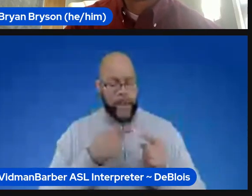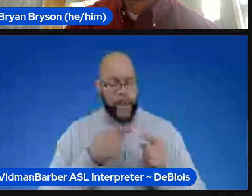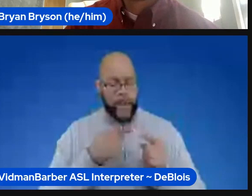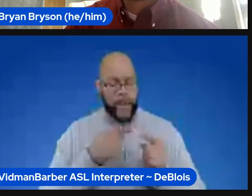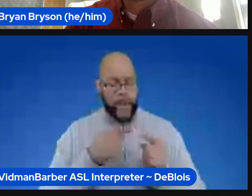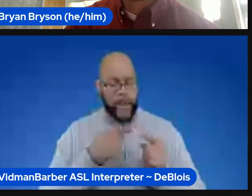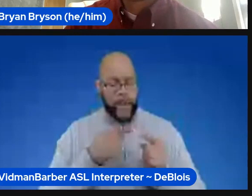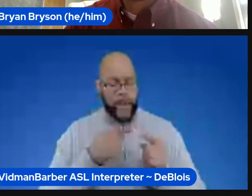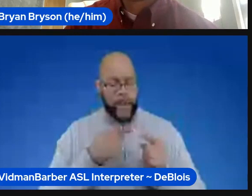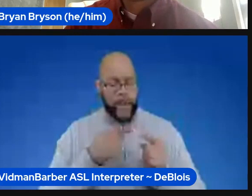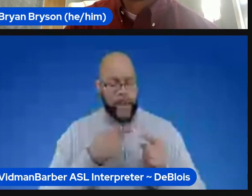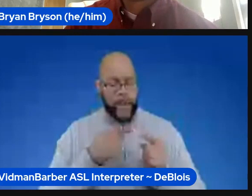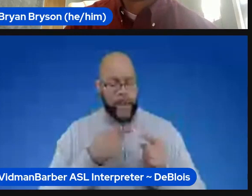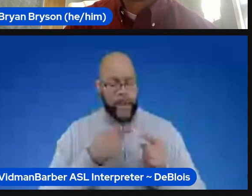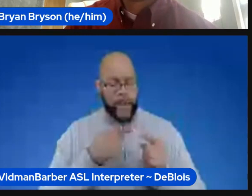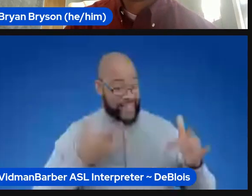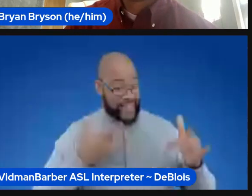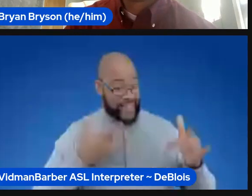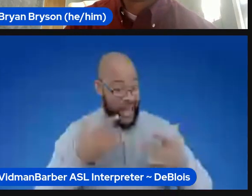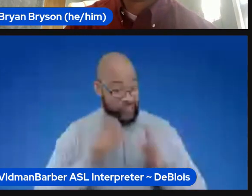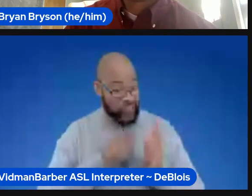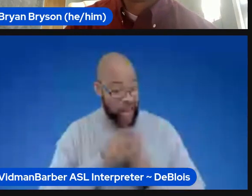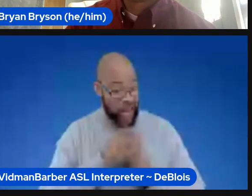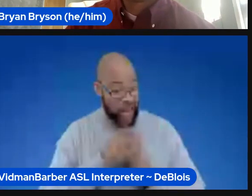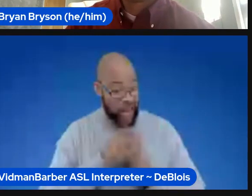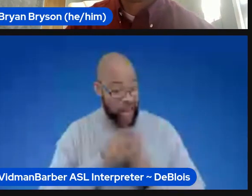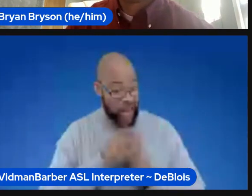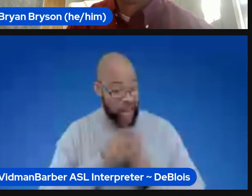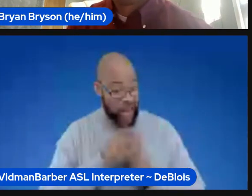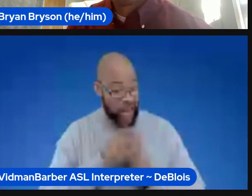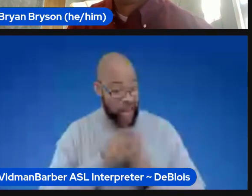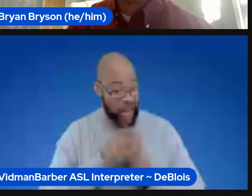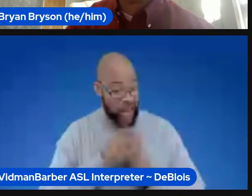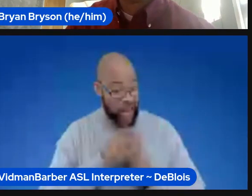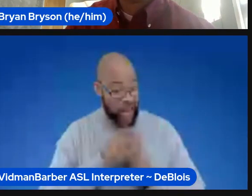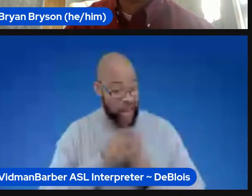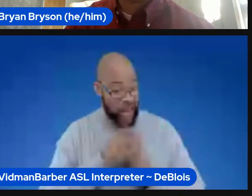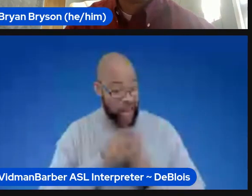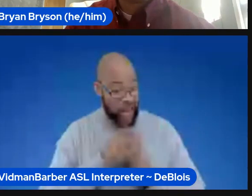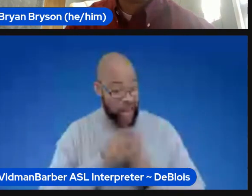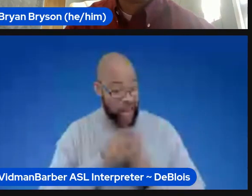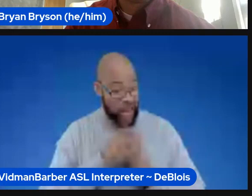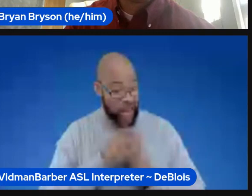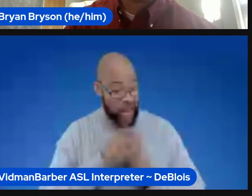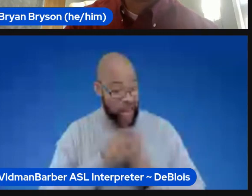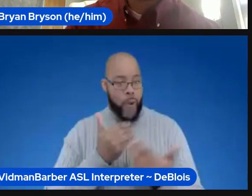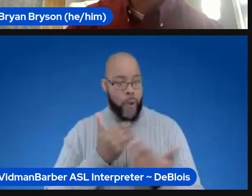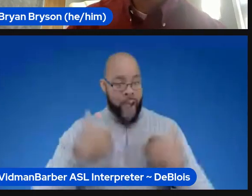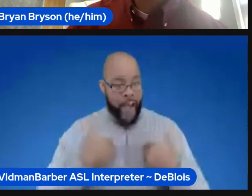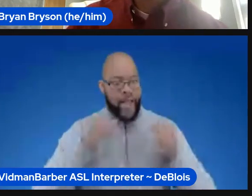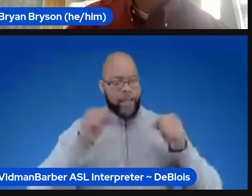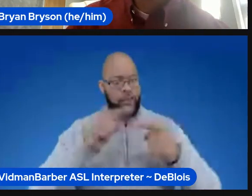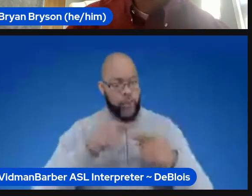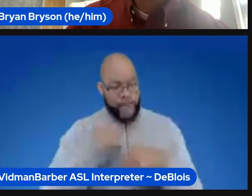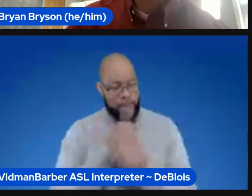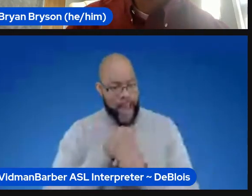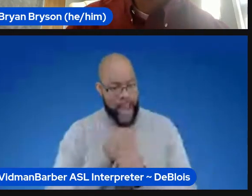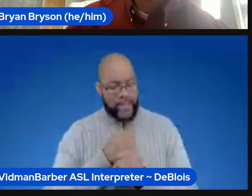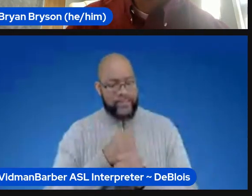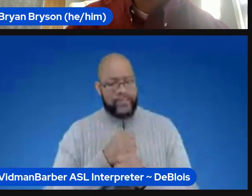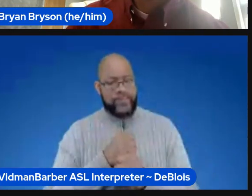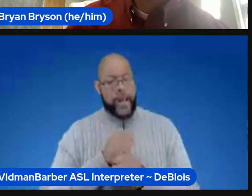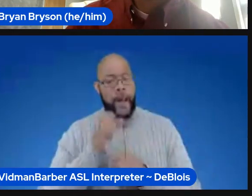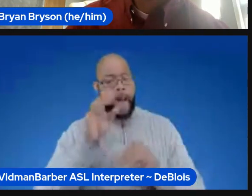the reasons why it's such an exciting time is the scale of the data that we have as well, that we're able to generate biological data